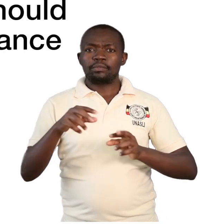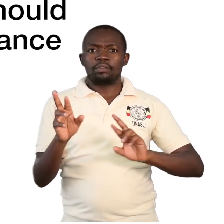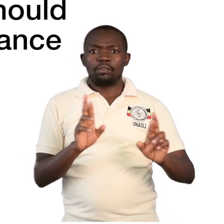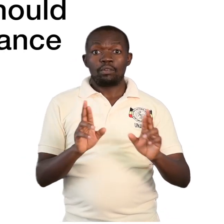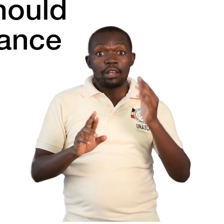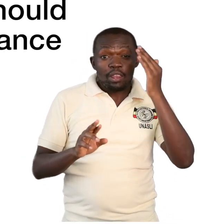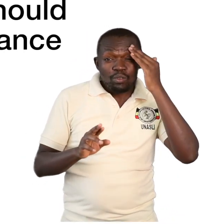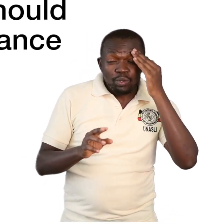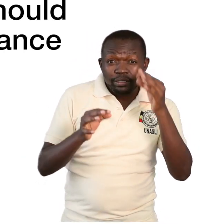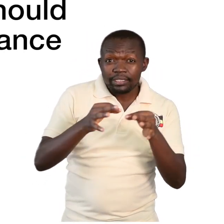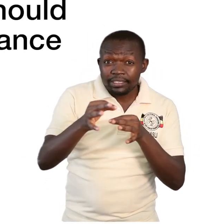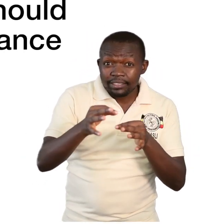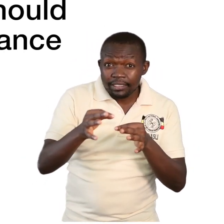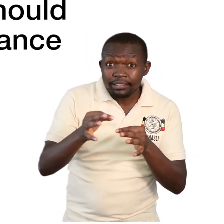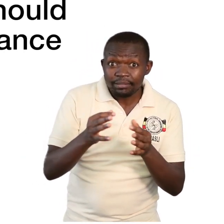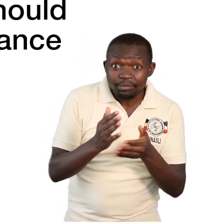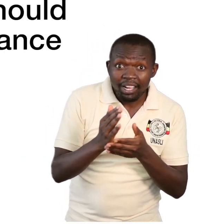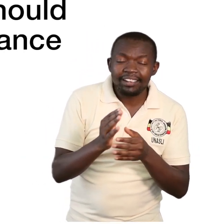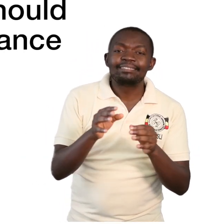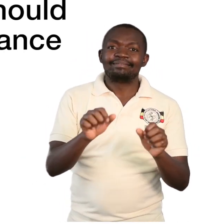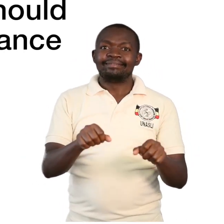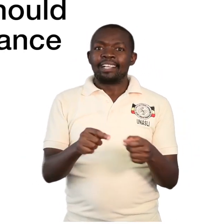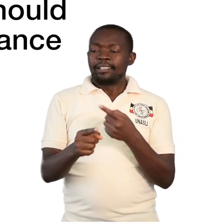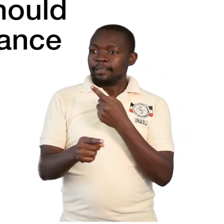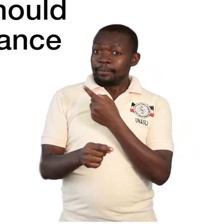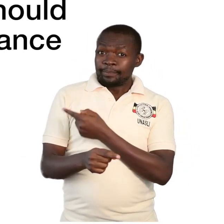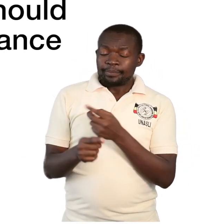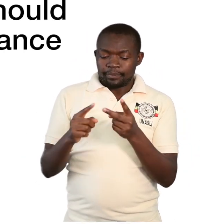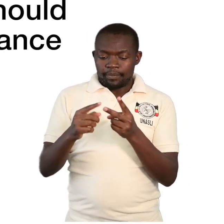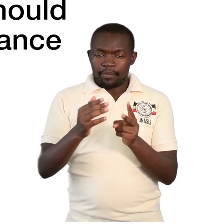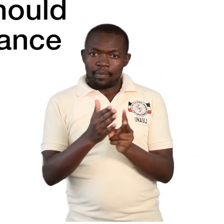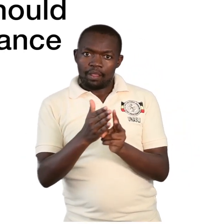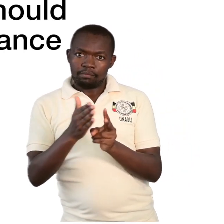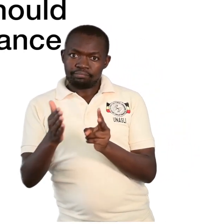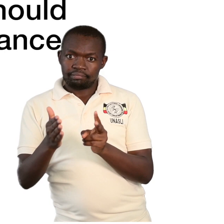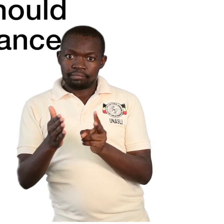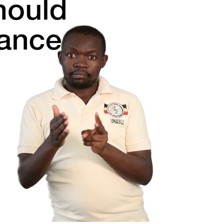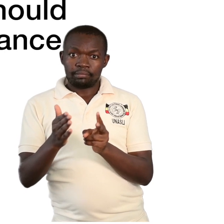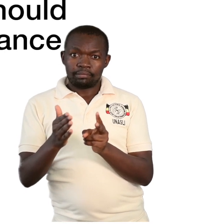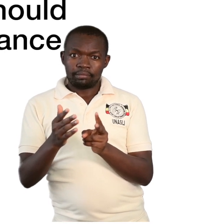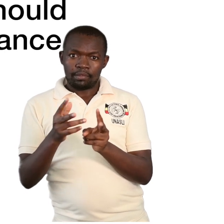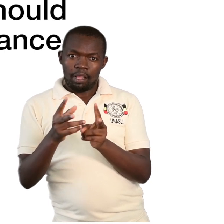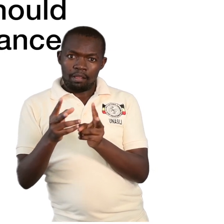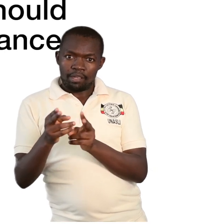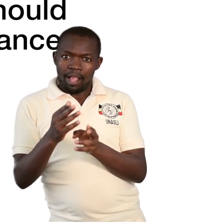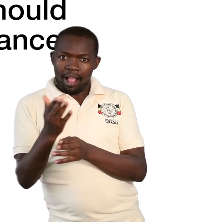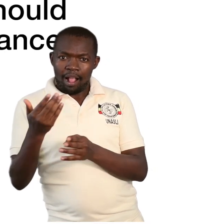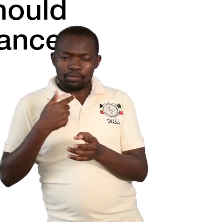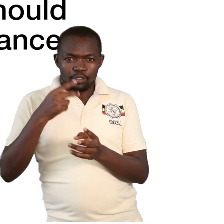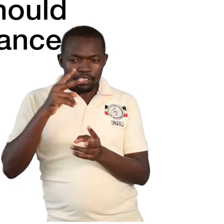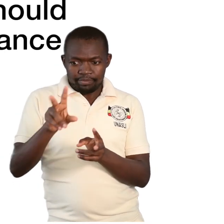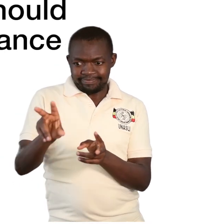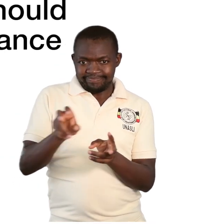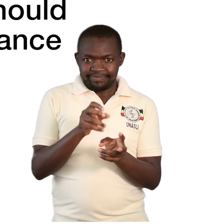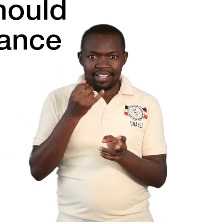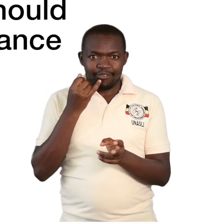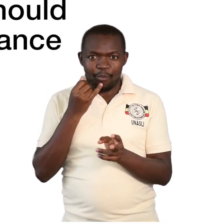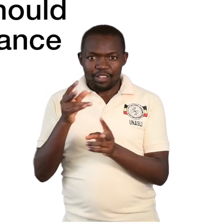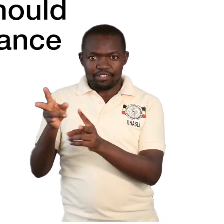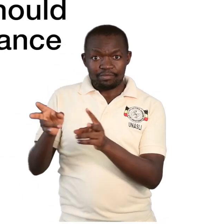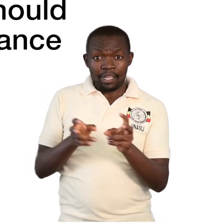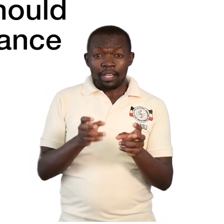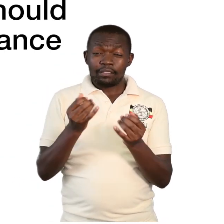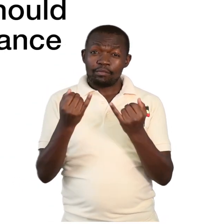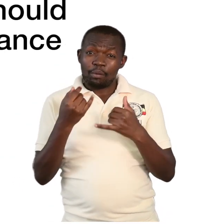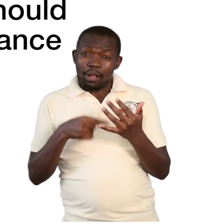distance, right? Very good. And then we go on, breaking down our question. We have been